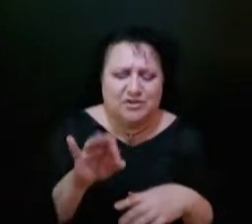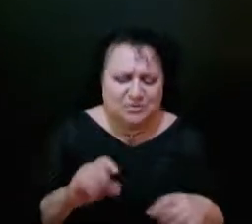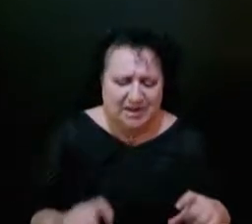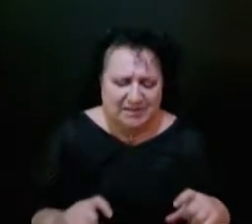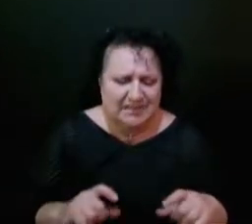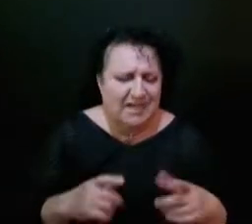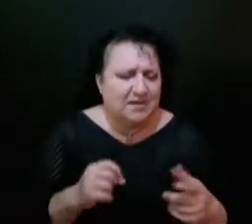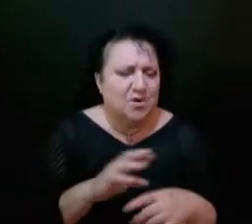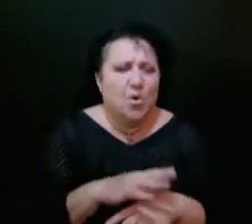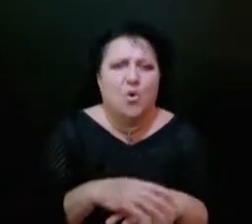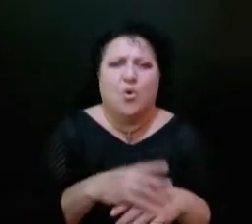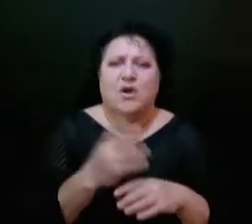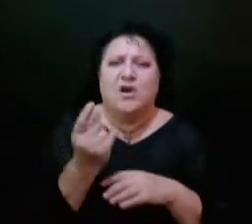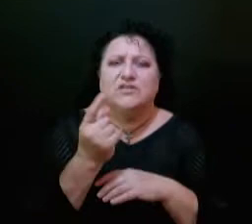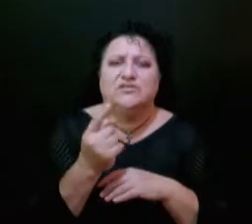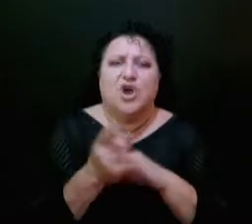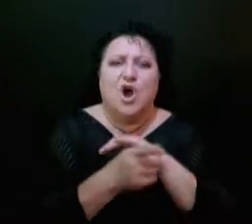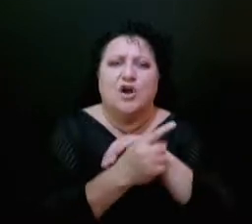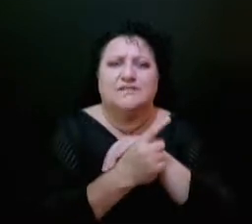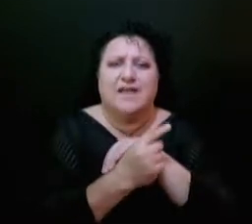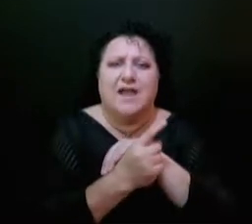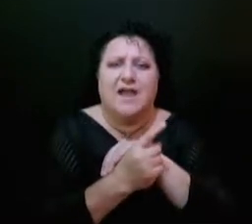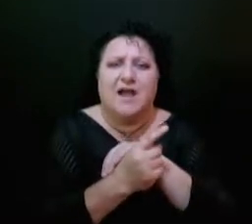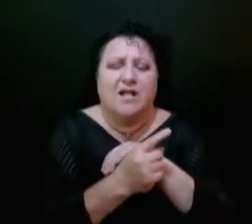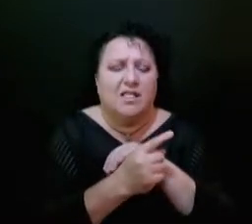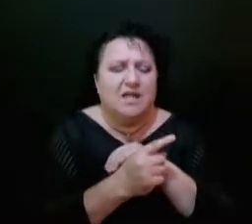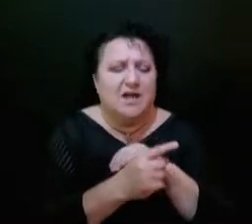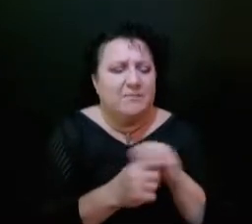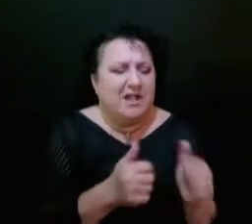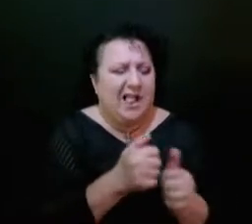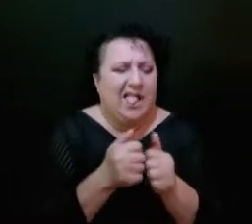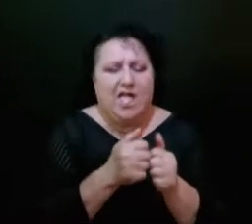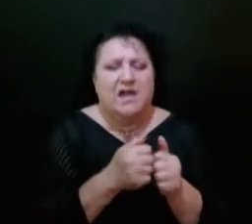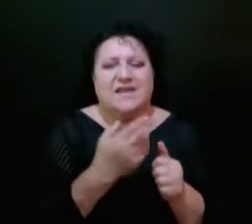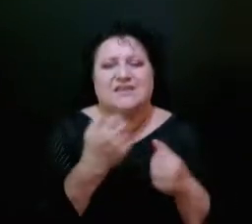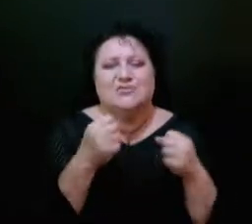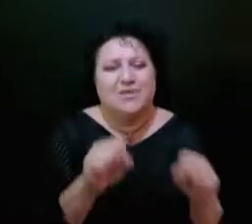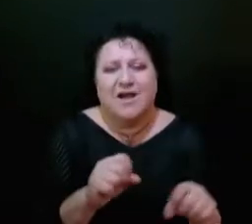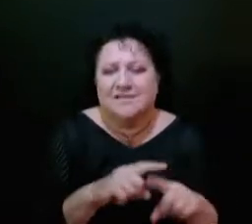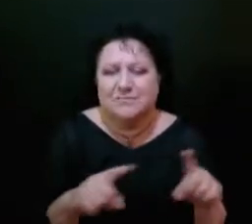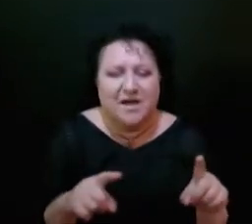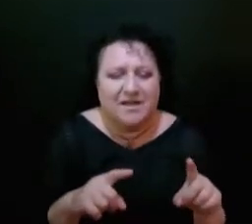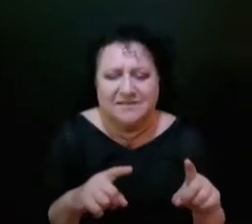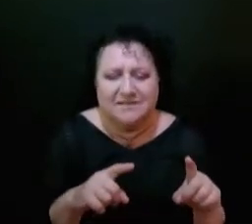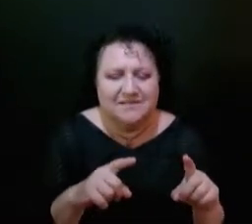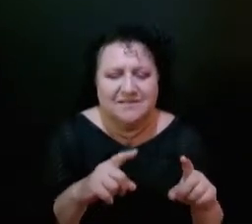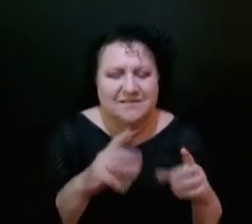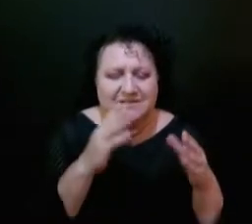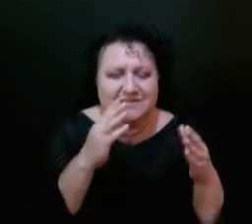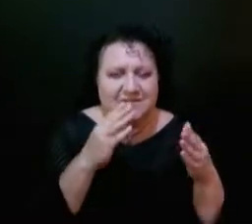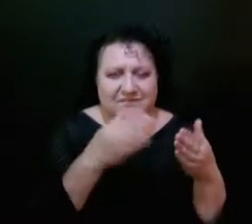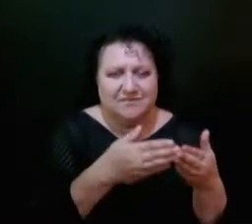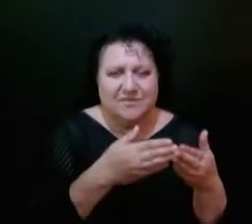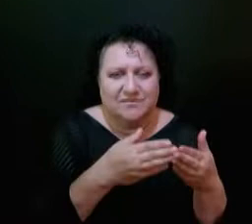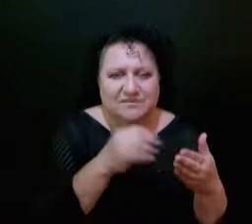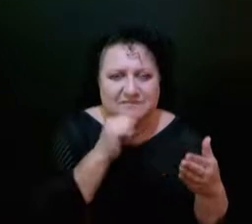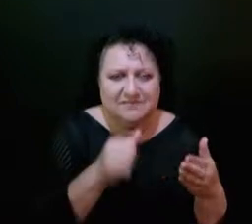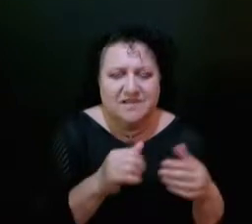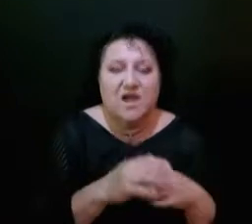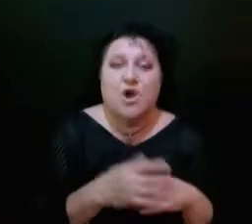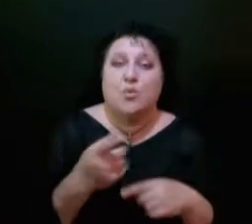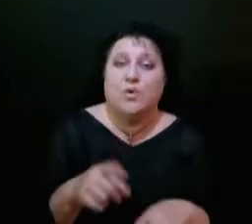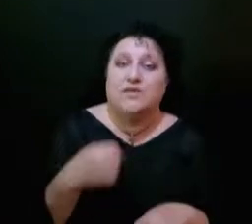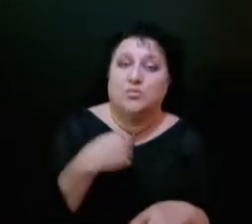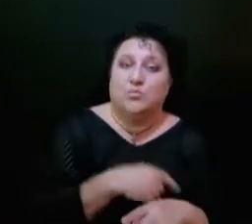of a dog tail, but it is not in focus, right? He tries his best, but it's not in focus. And when we lose focus of what